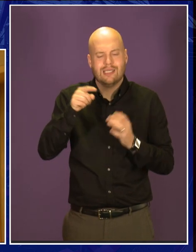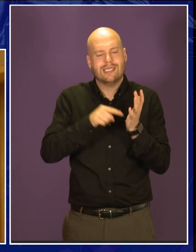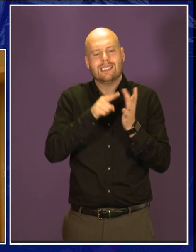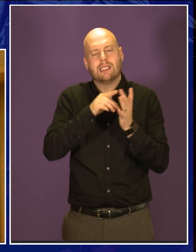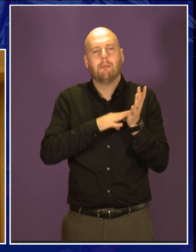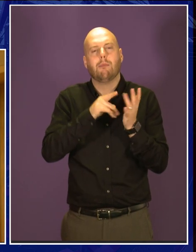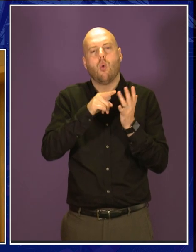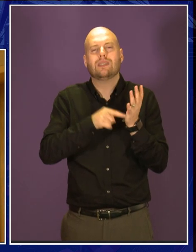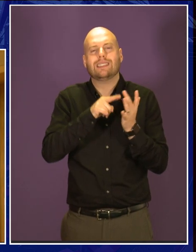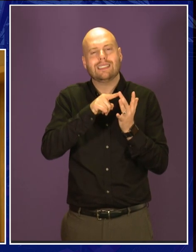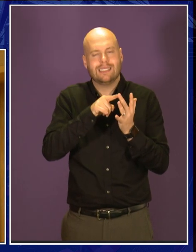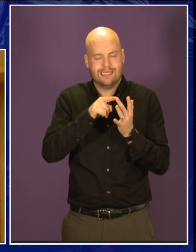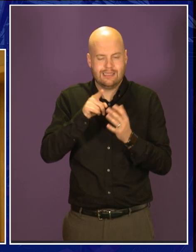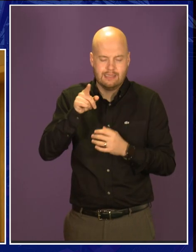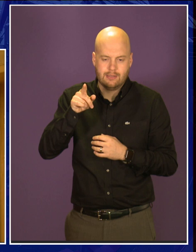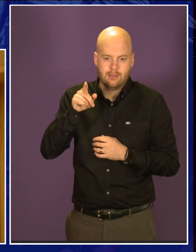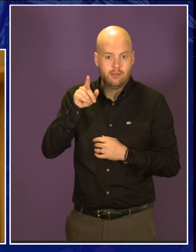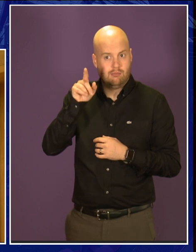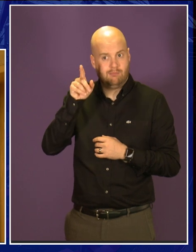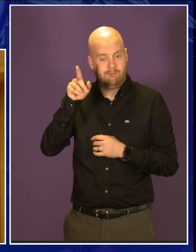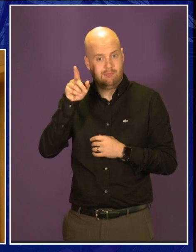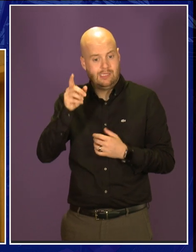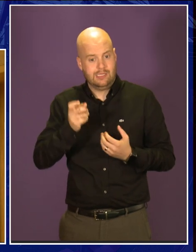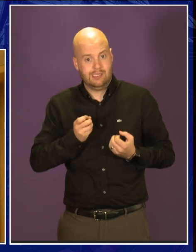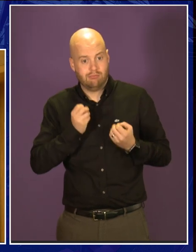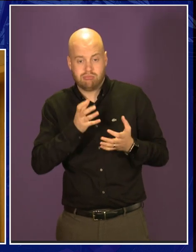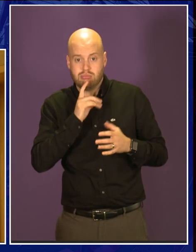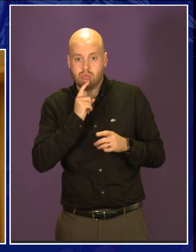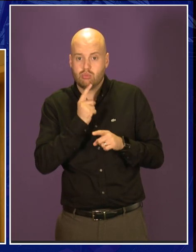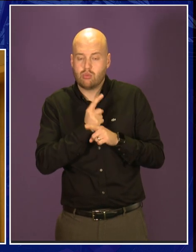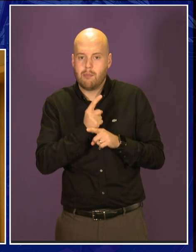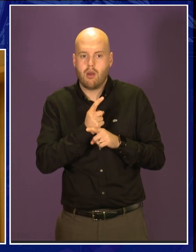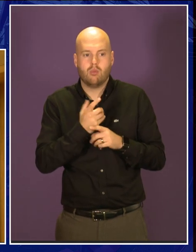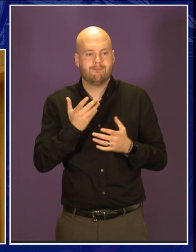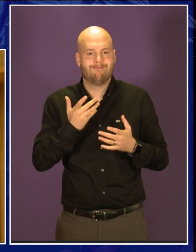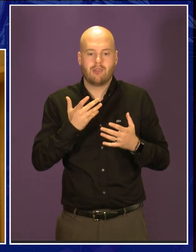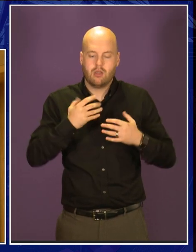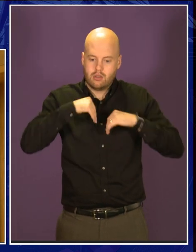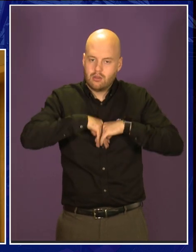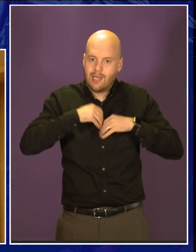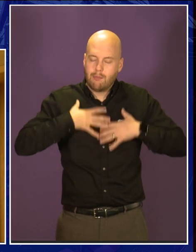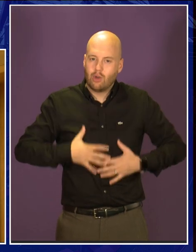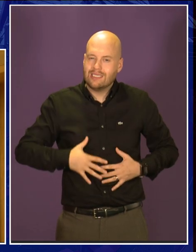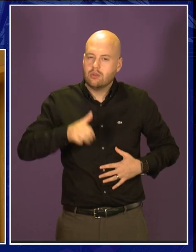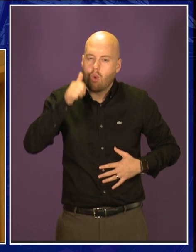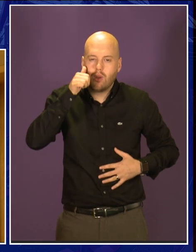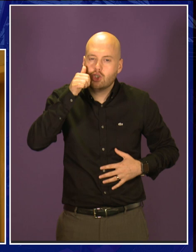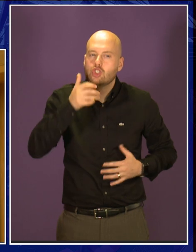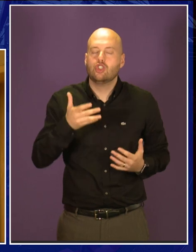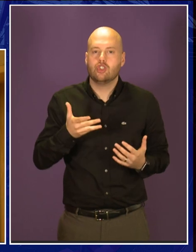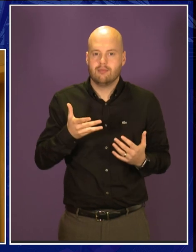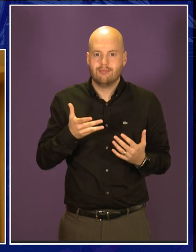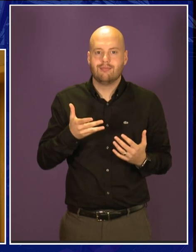Ingold. And he talks a lot about this embodied knowledge and knowing and